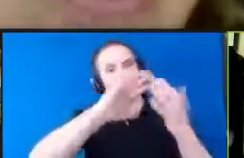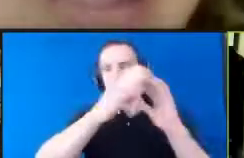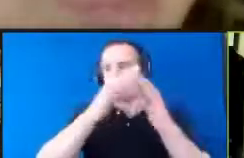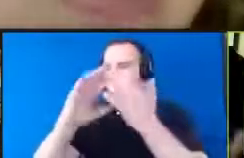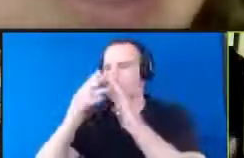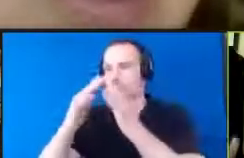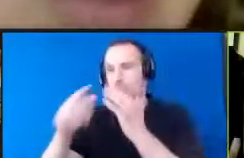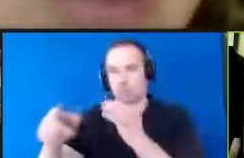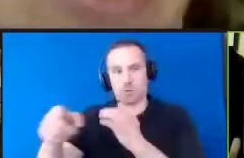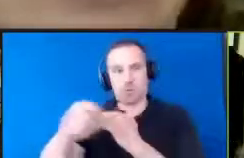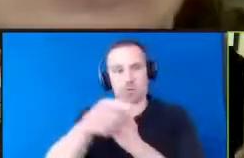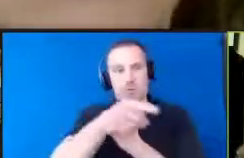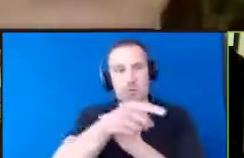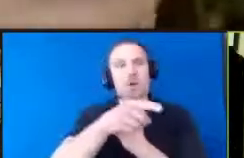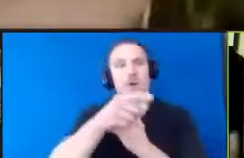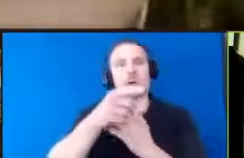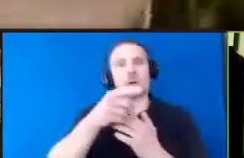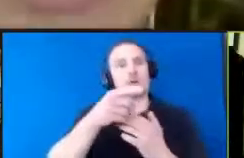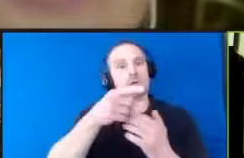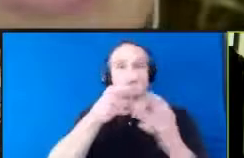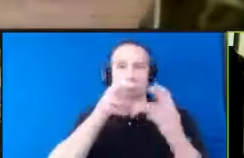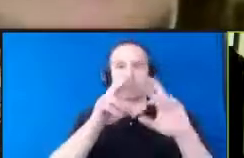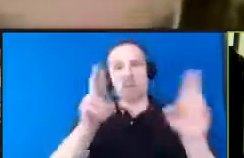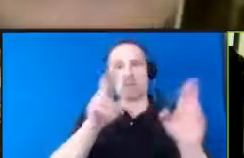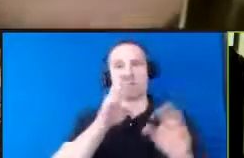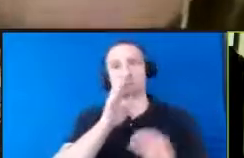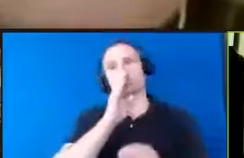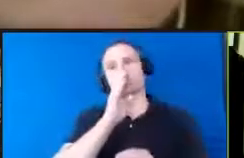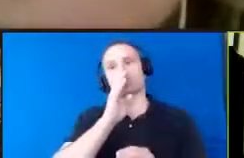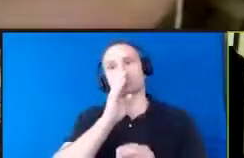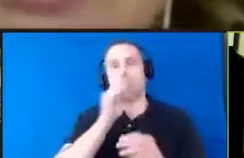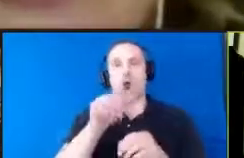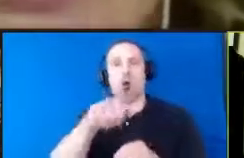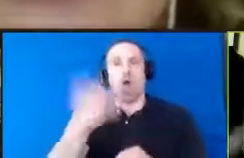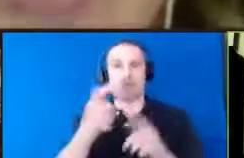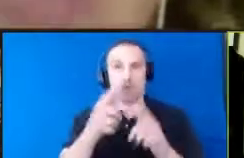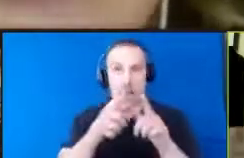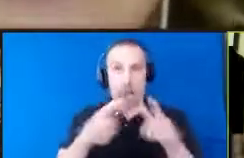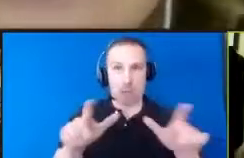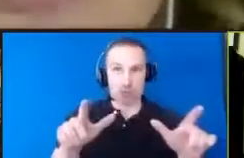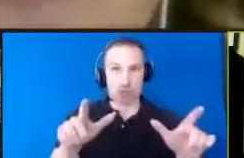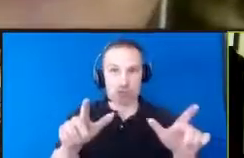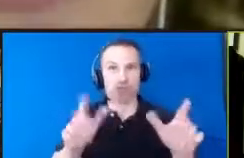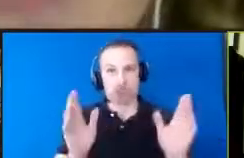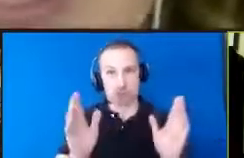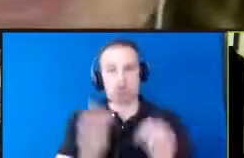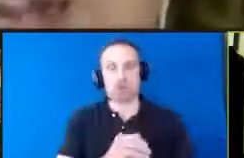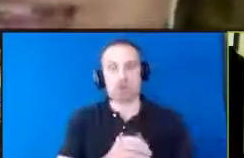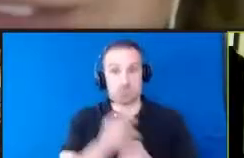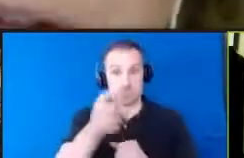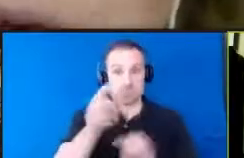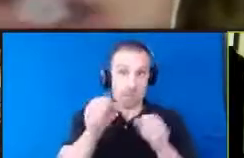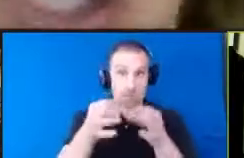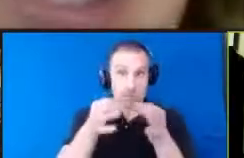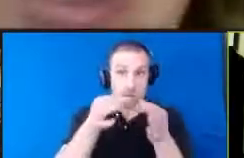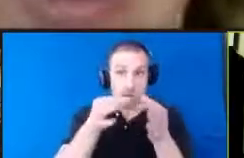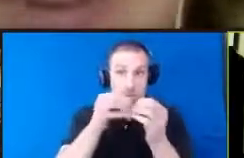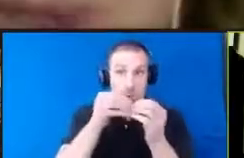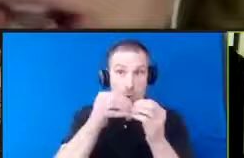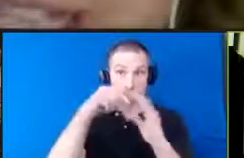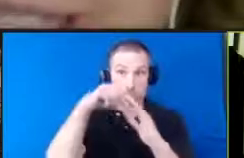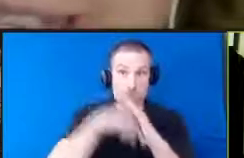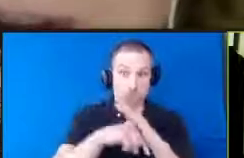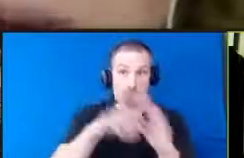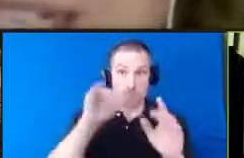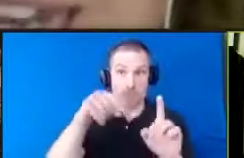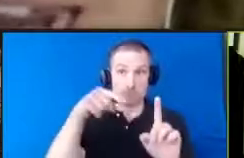folks that are natively speak other languages. So can you talk a little bit about that? And then I have a question